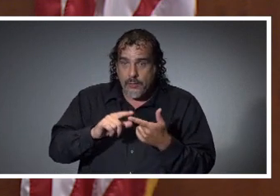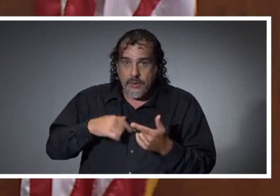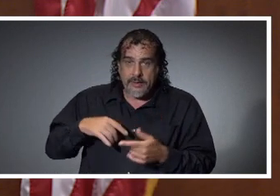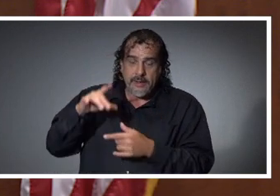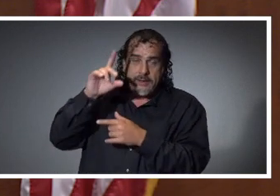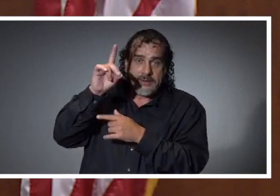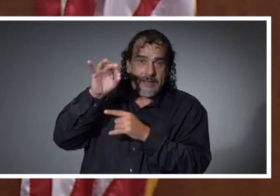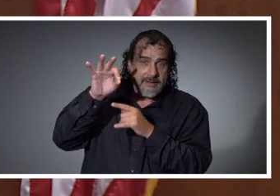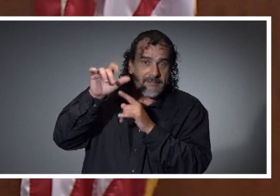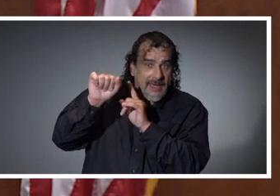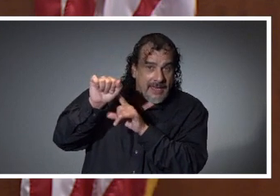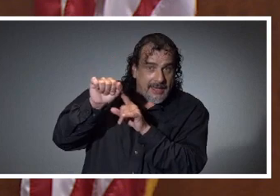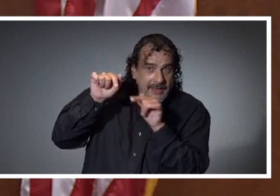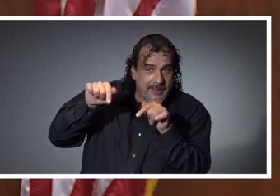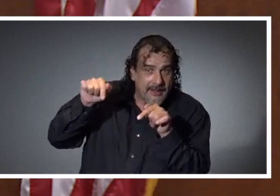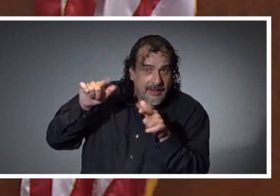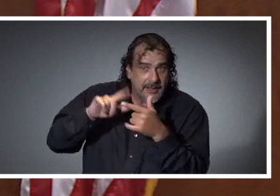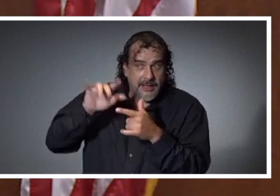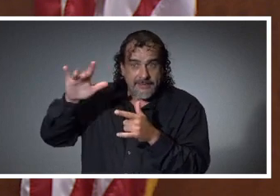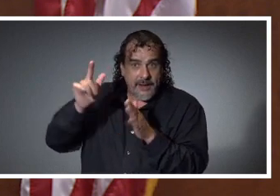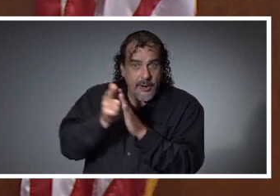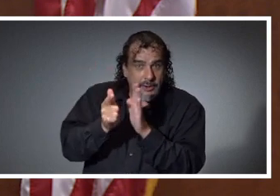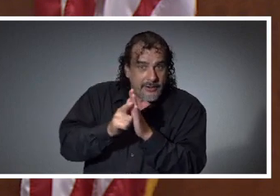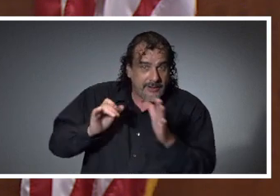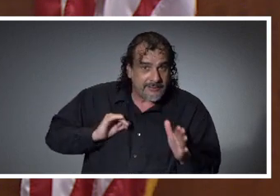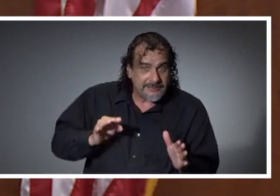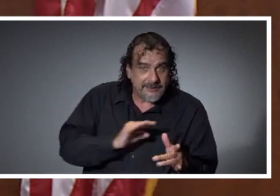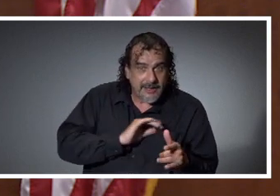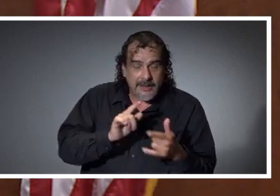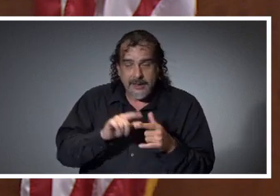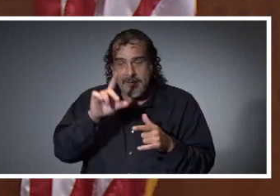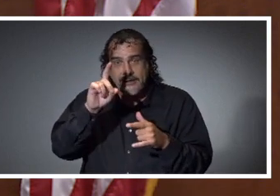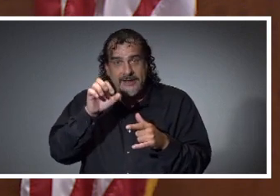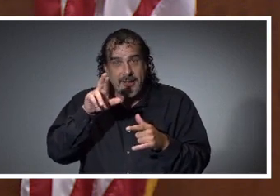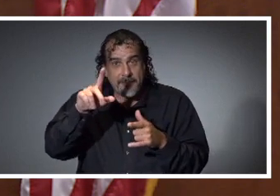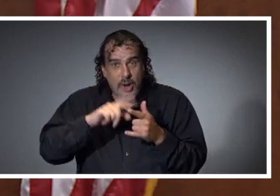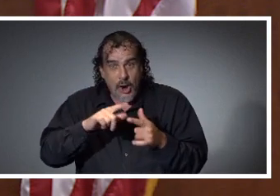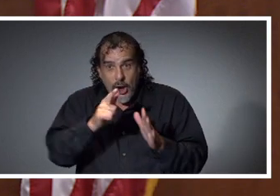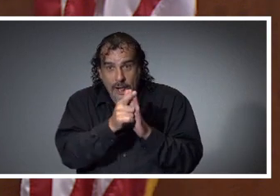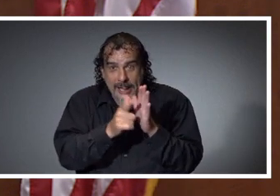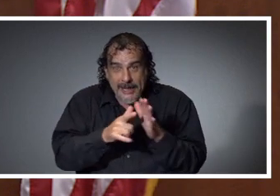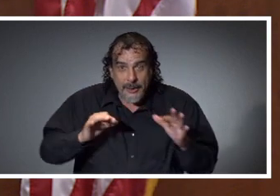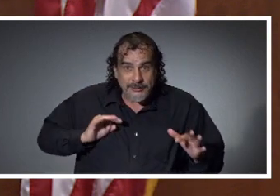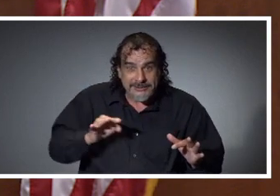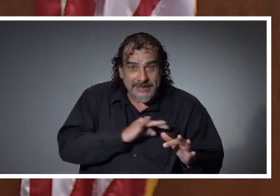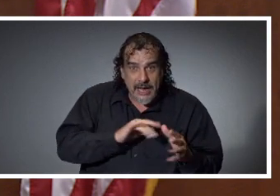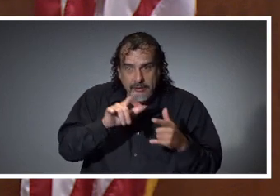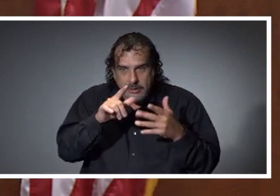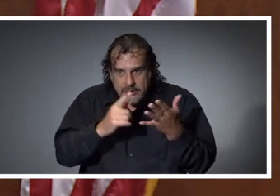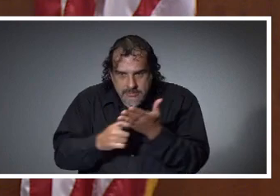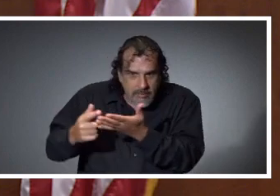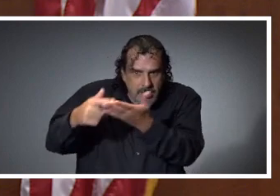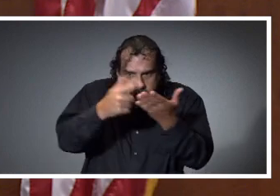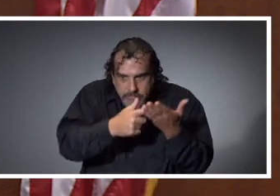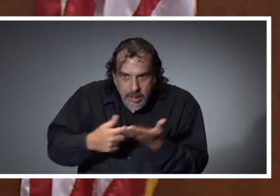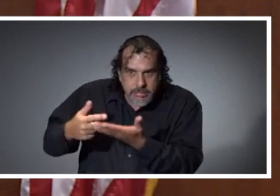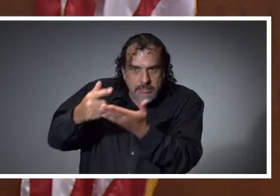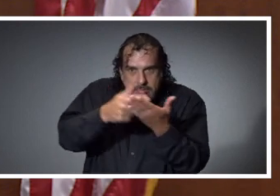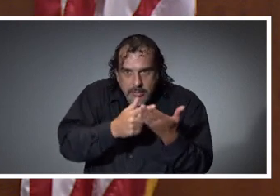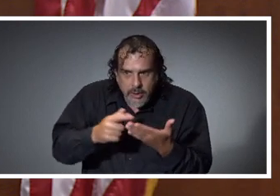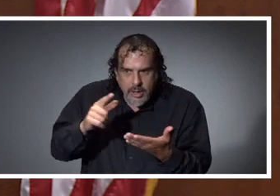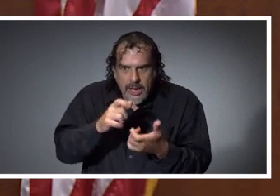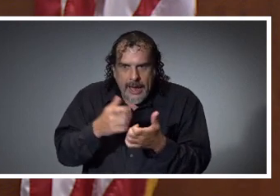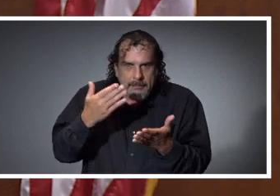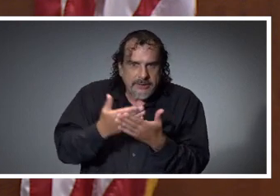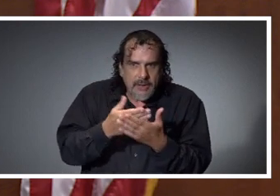with the Department of Marine Resources legal staff, and trying to figure out exactly what that looks like. What obligation do we